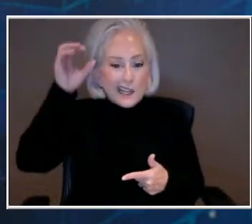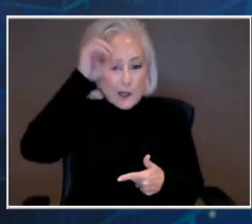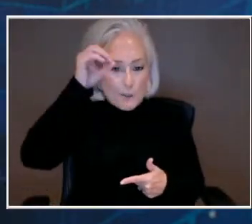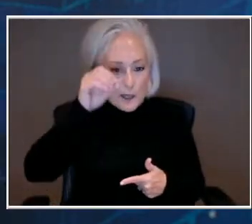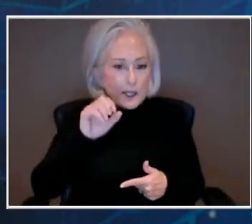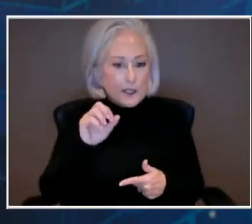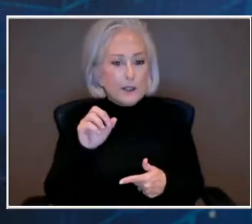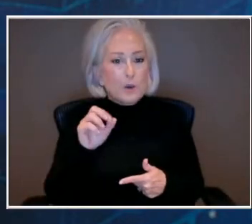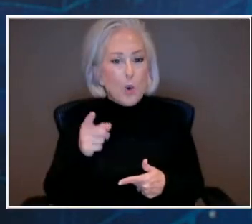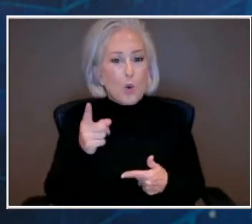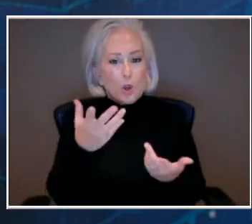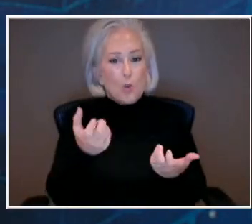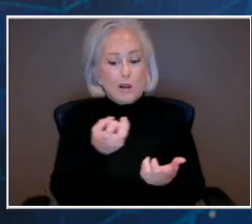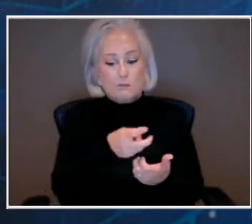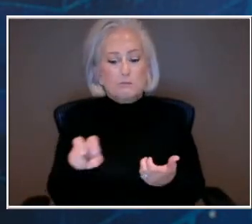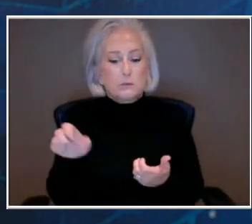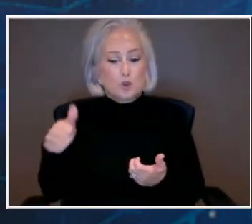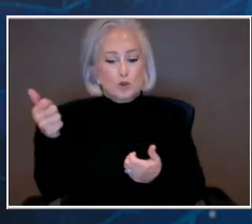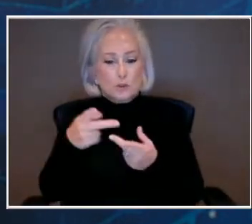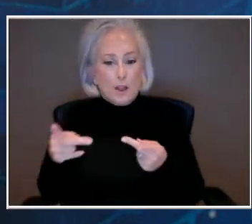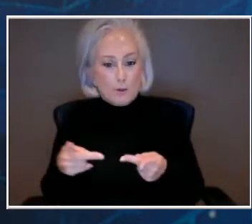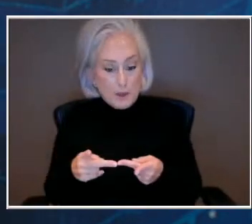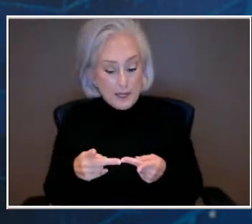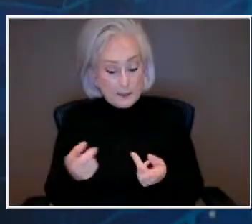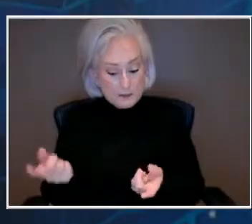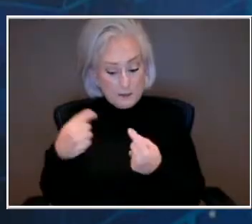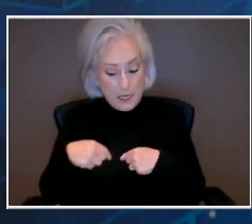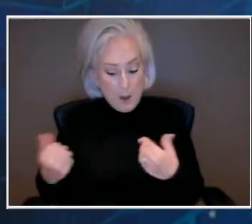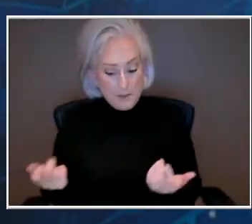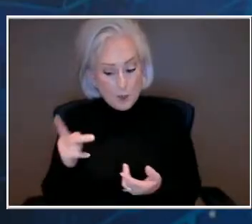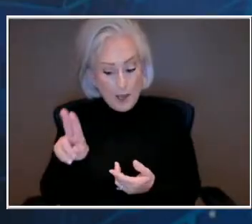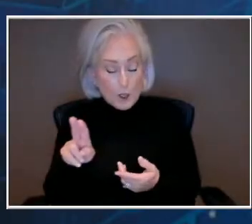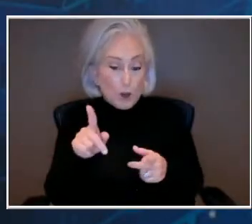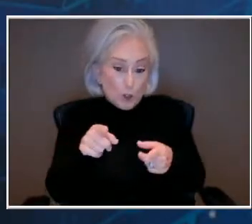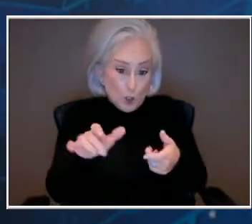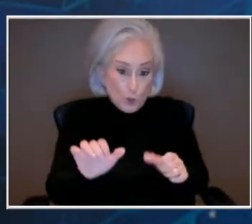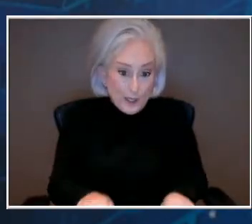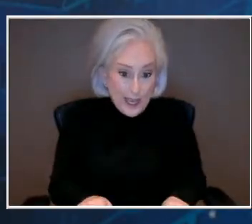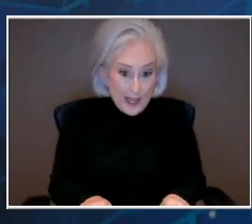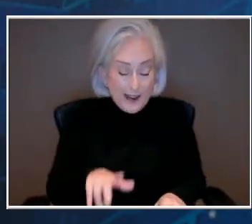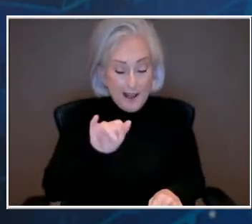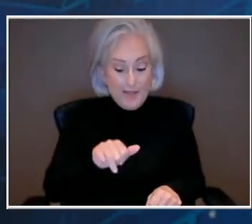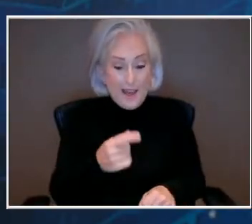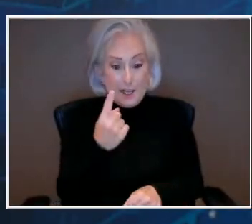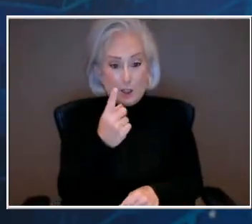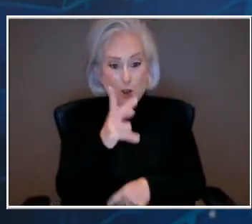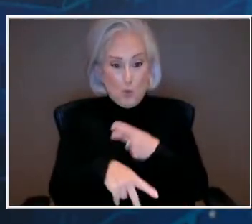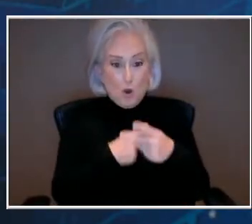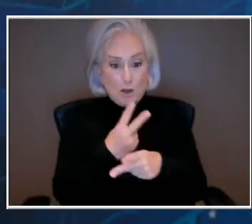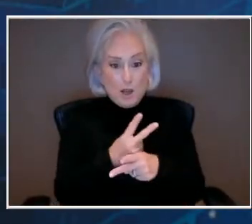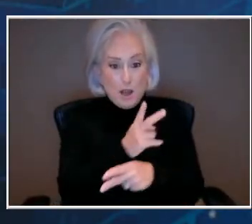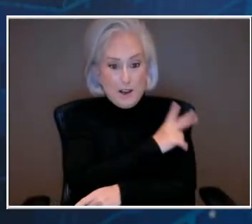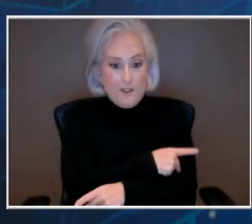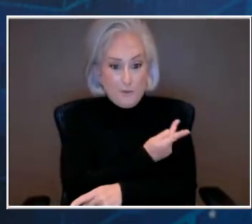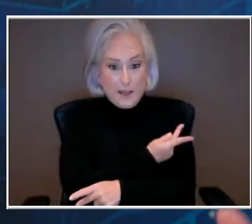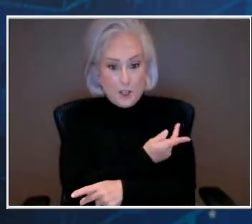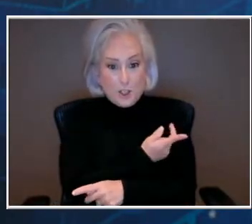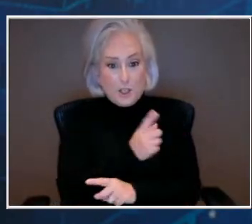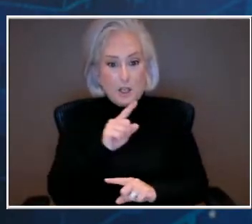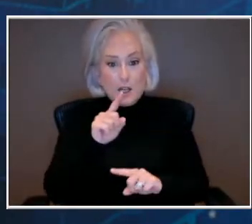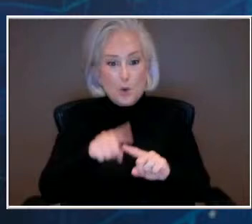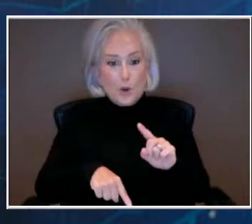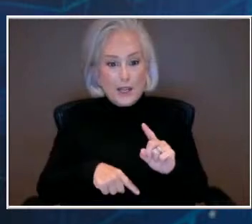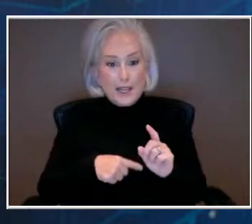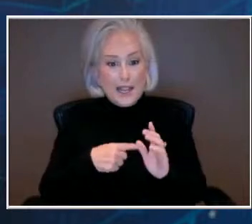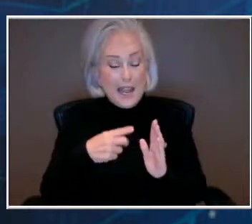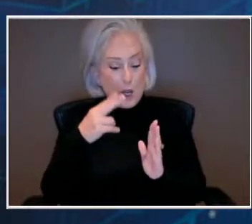absolutely can. And in fact, for those patients, those are the one type of patients we can't read their mammograms sometimes in real time if we don't